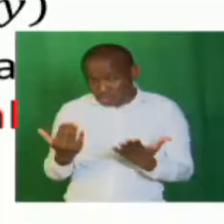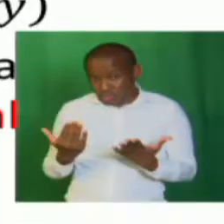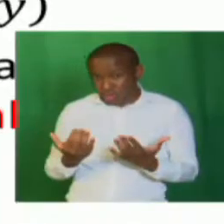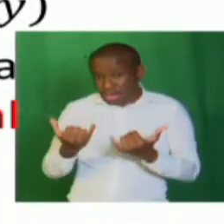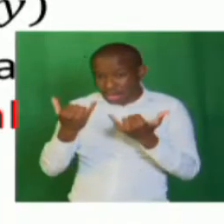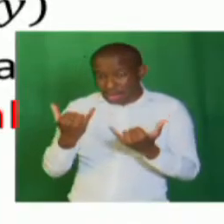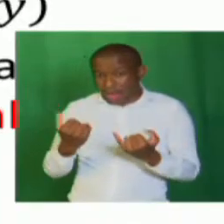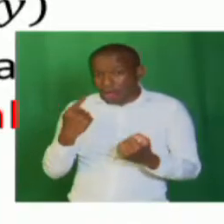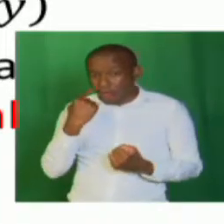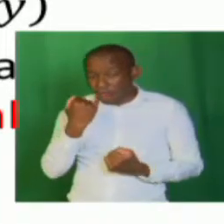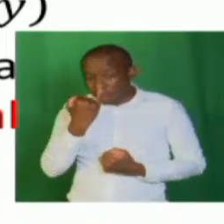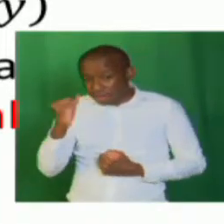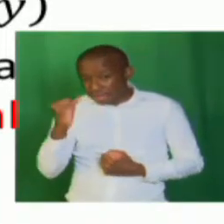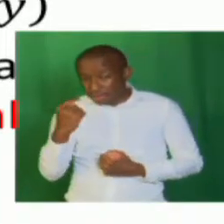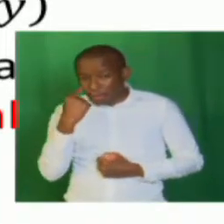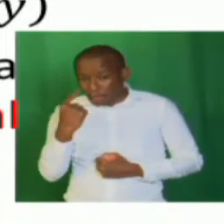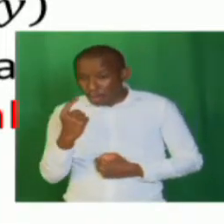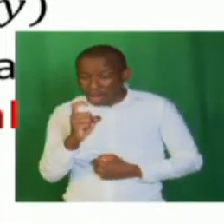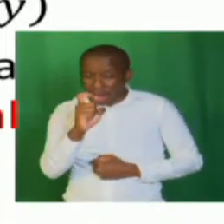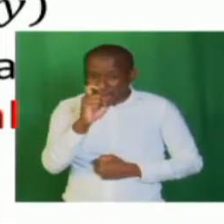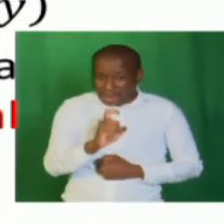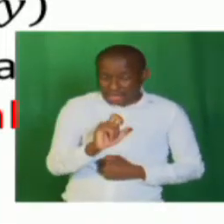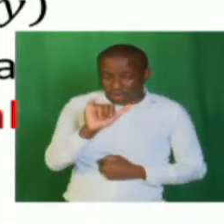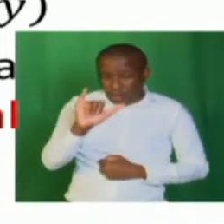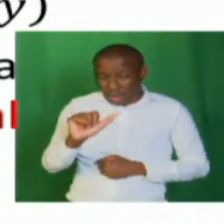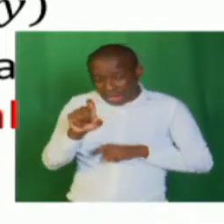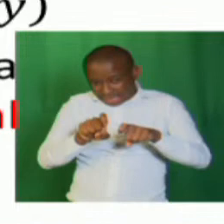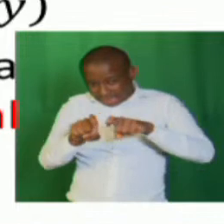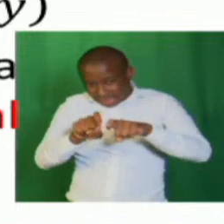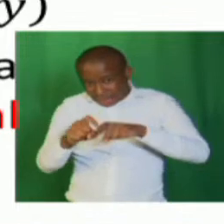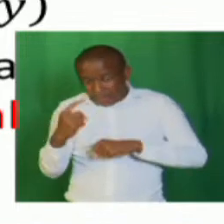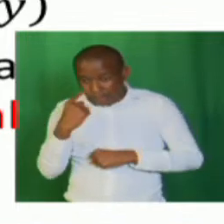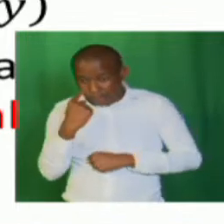at the coordinate. This one is called the coordinate test. So